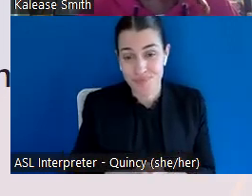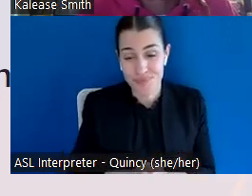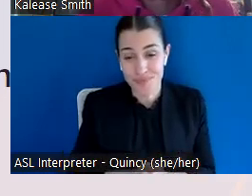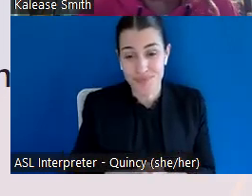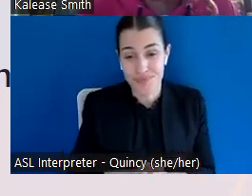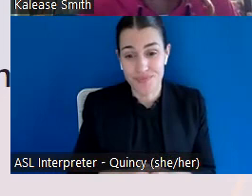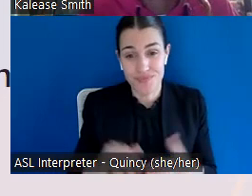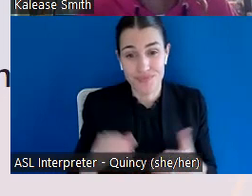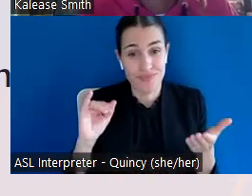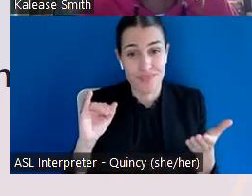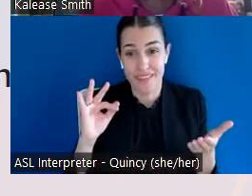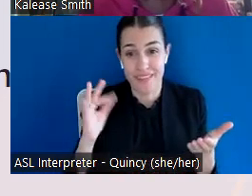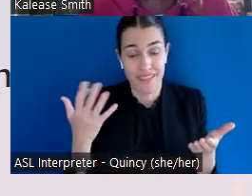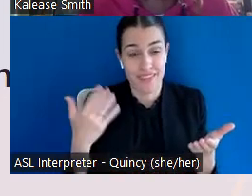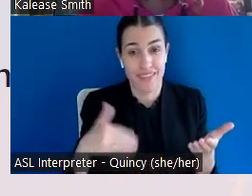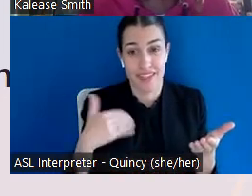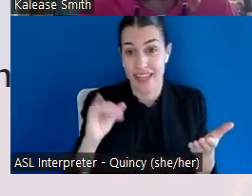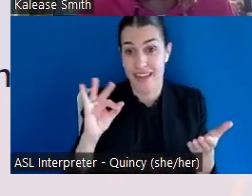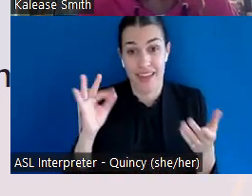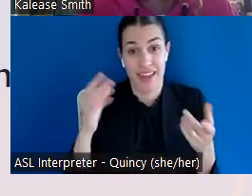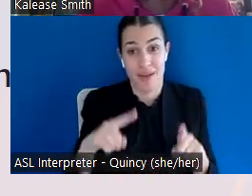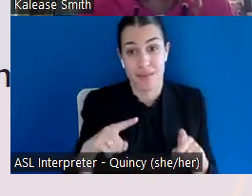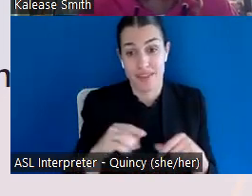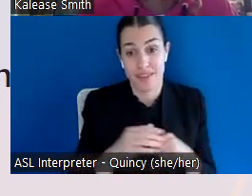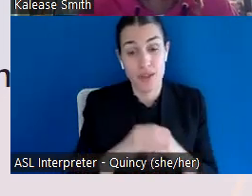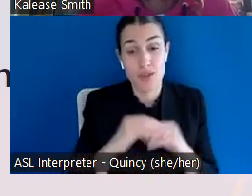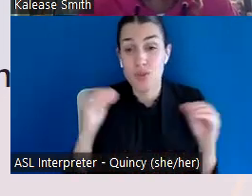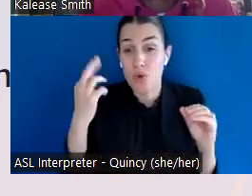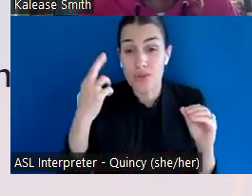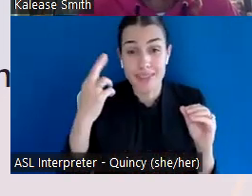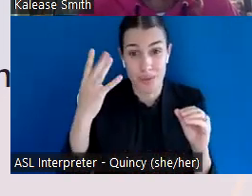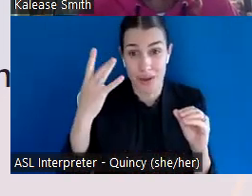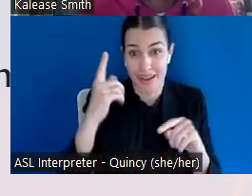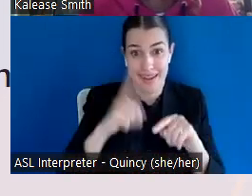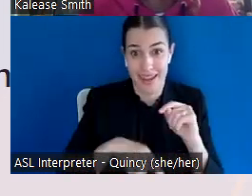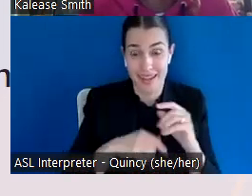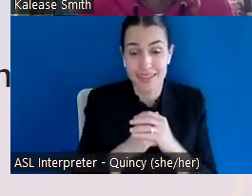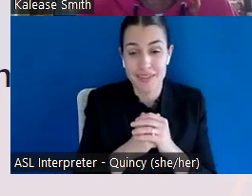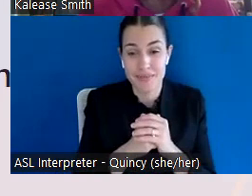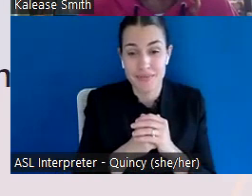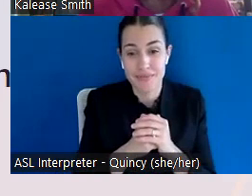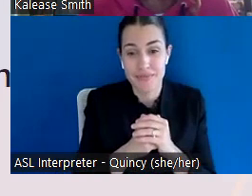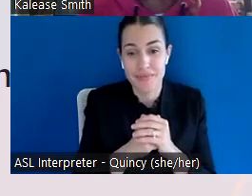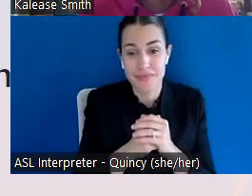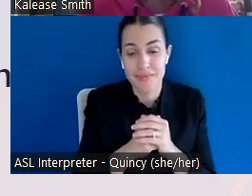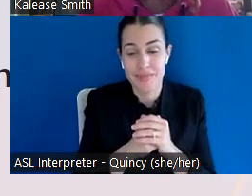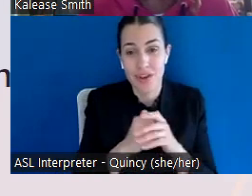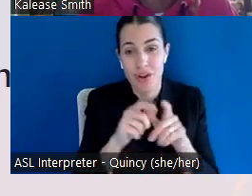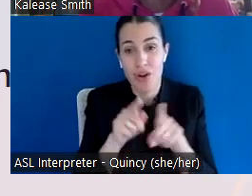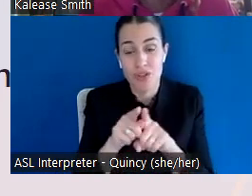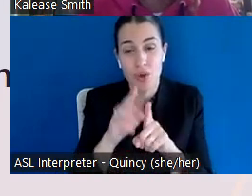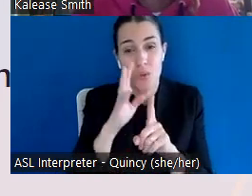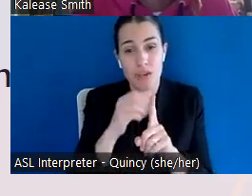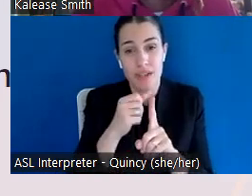if that happened, and there's no reason why it can't. And I think it would also impact how